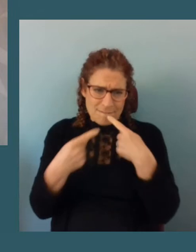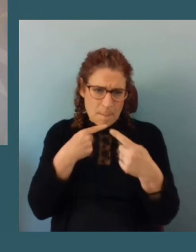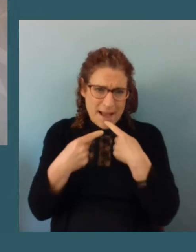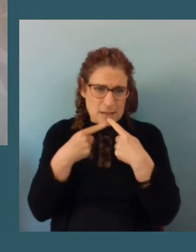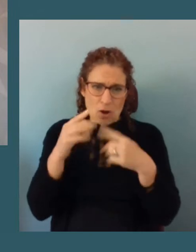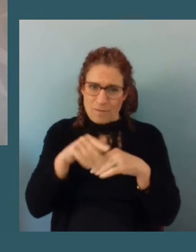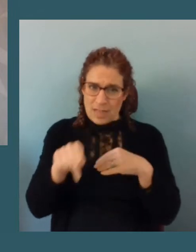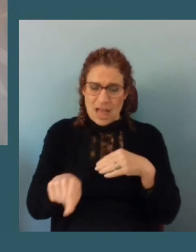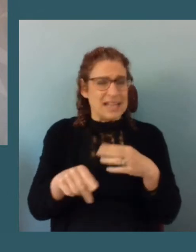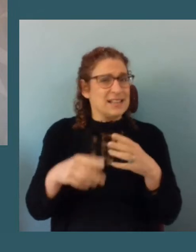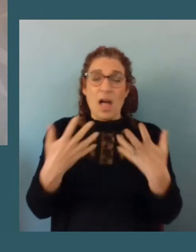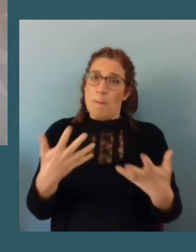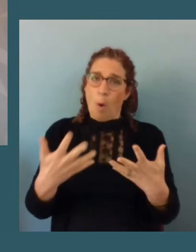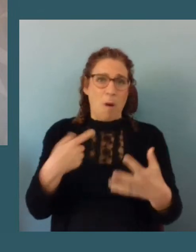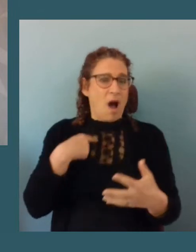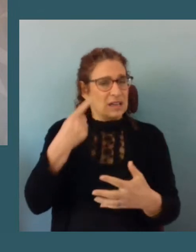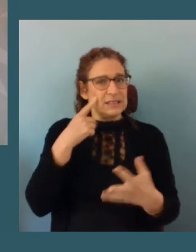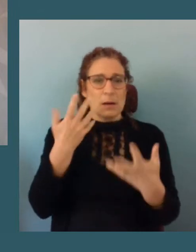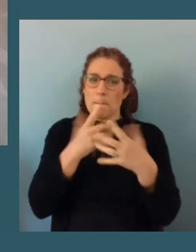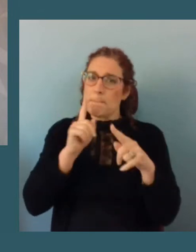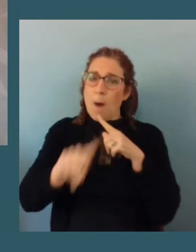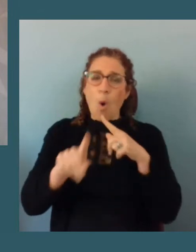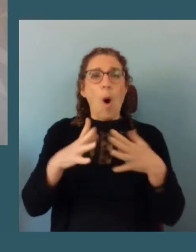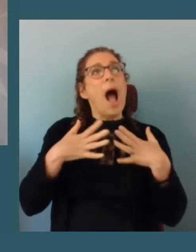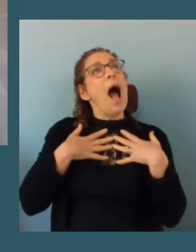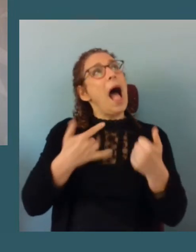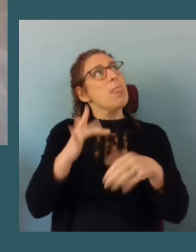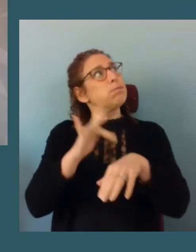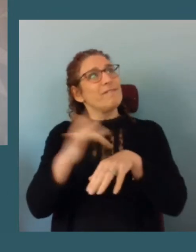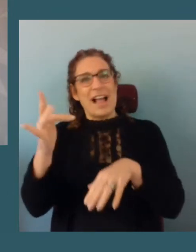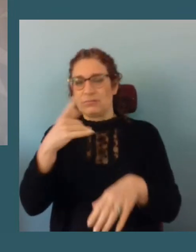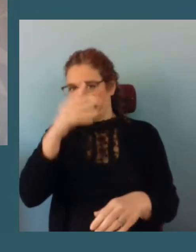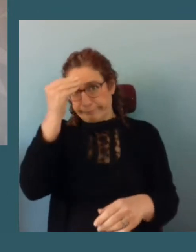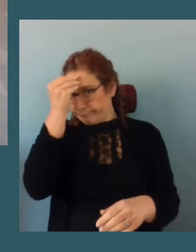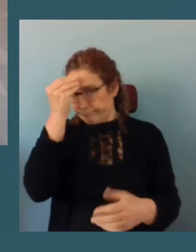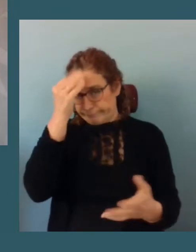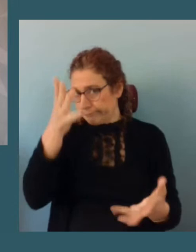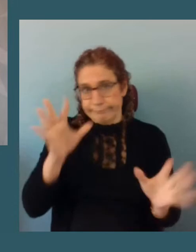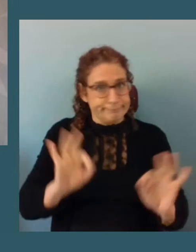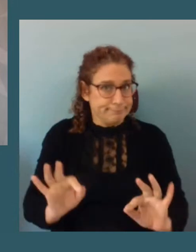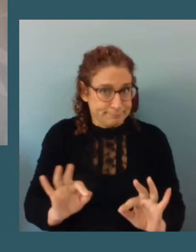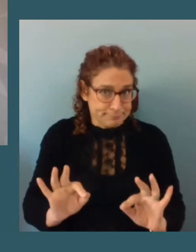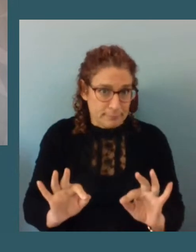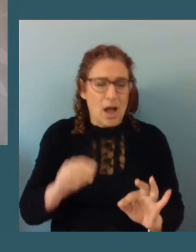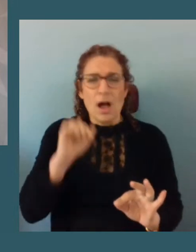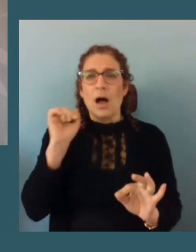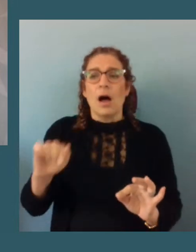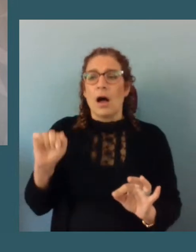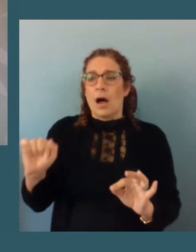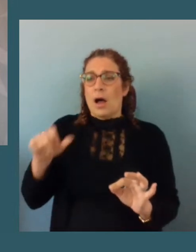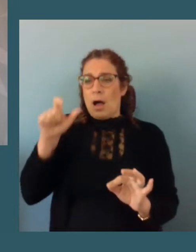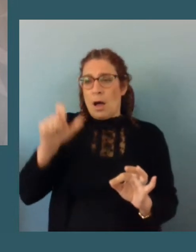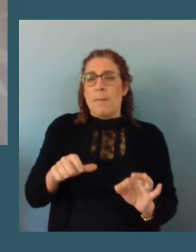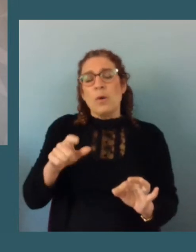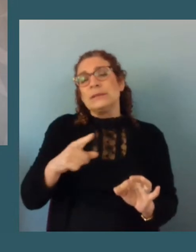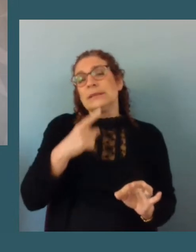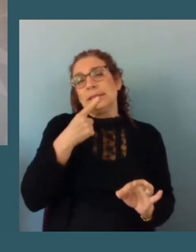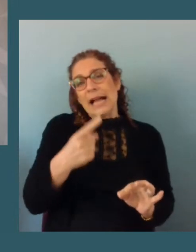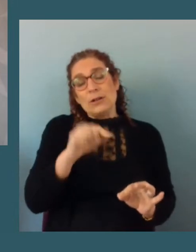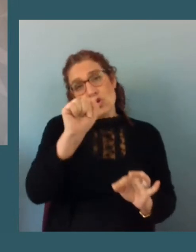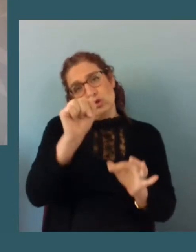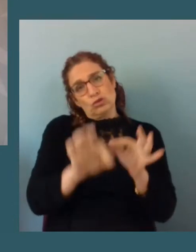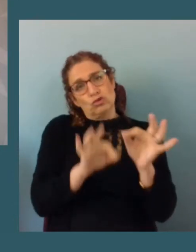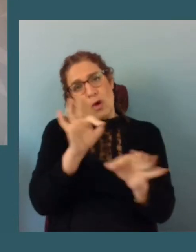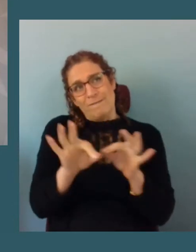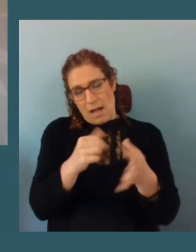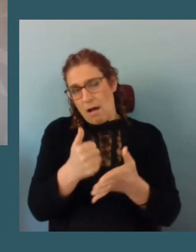very poorly understood by healthcare professionals. So your survey was very interesting. There's a question which may be